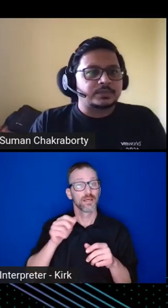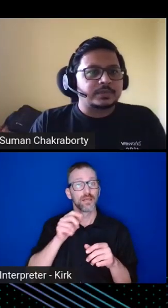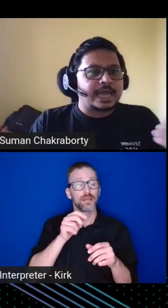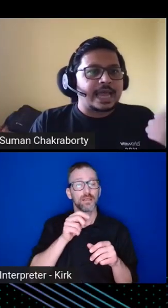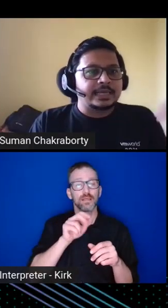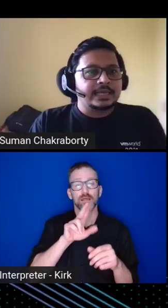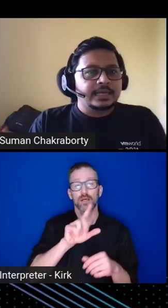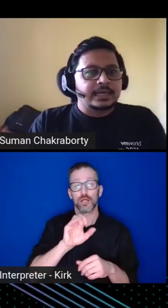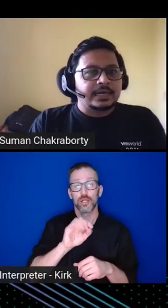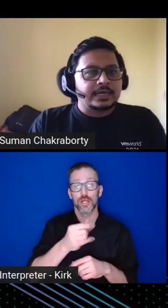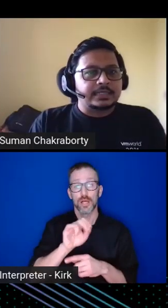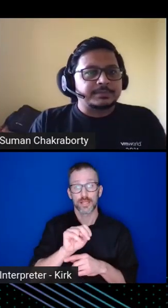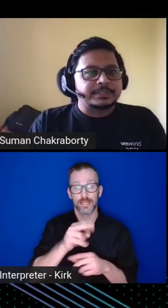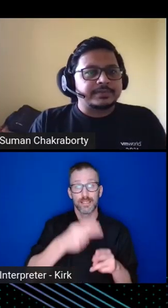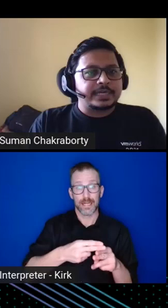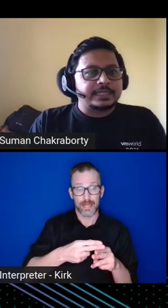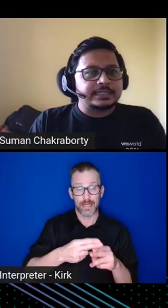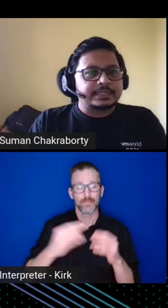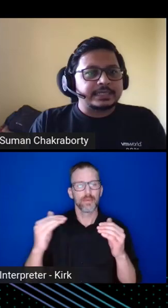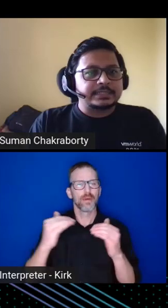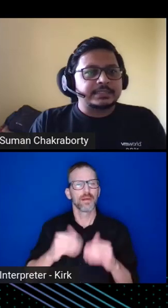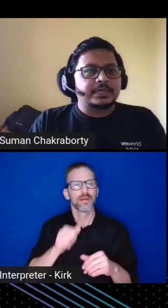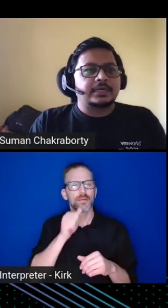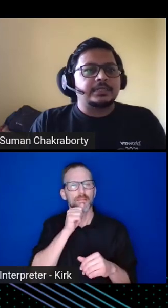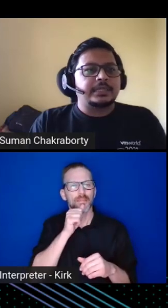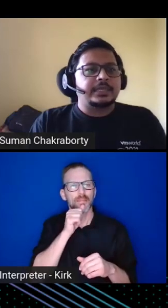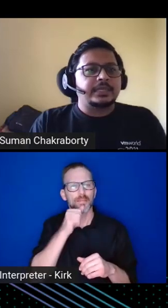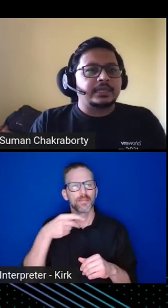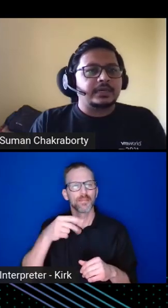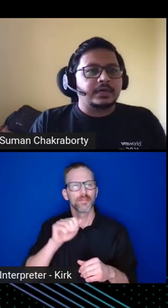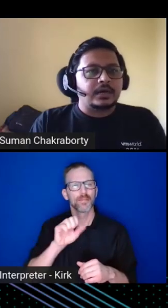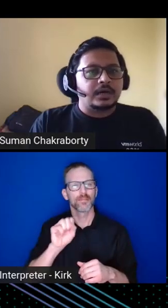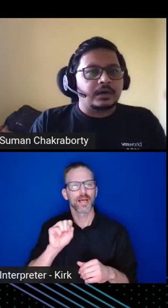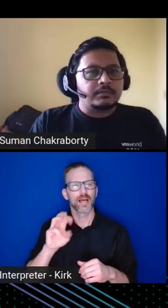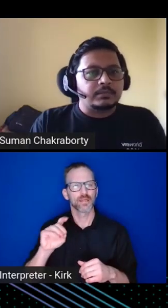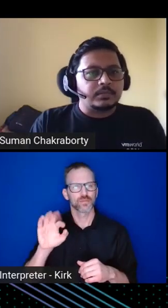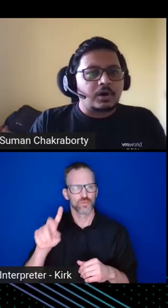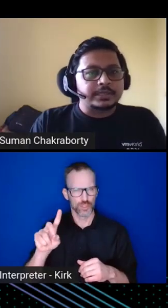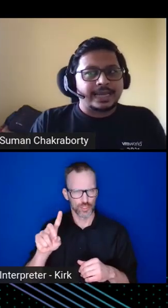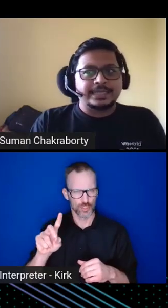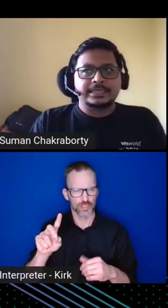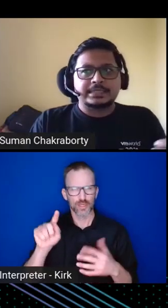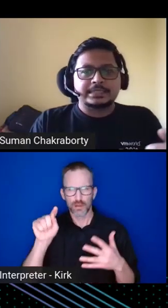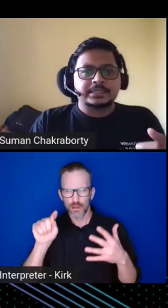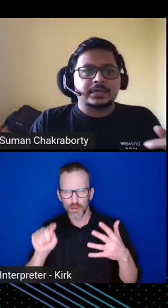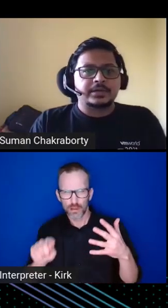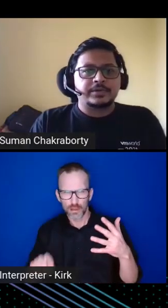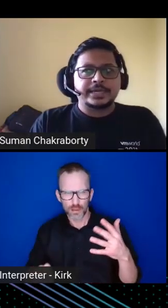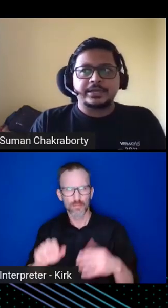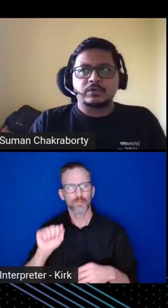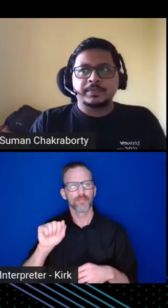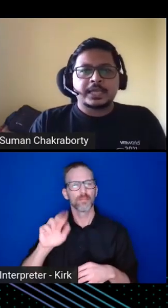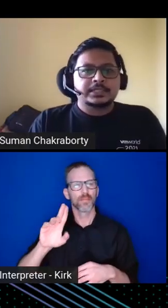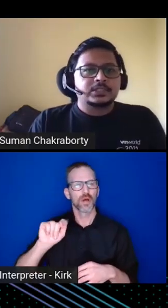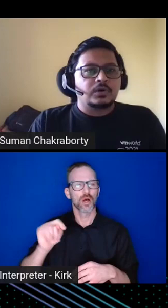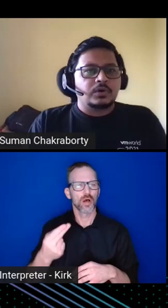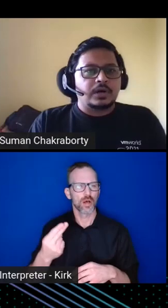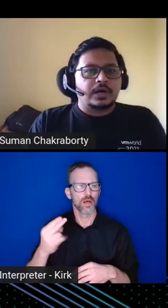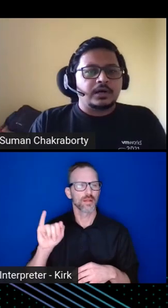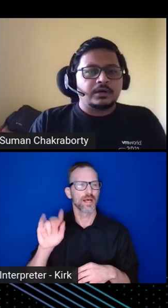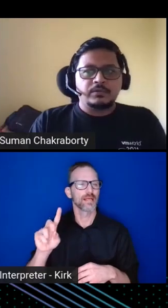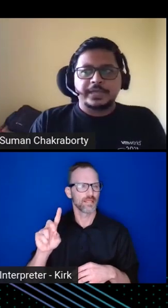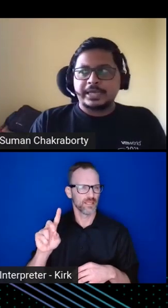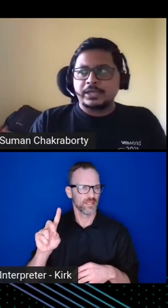a password, and specifically this is the auth ID that is creating to.